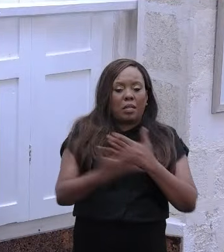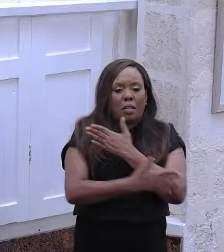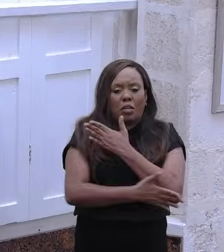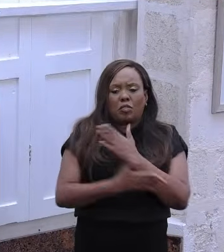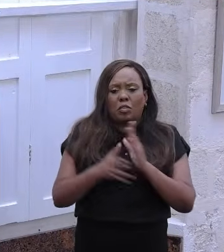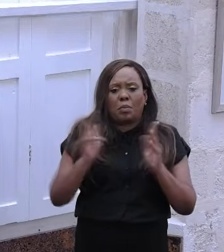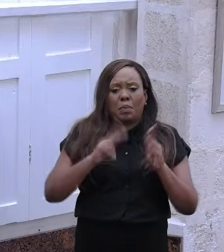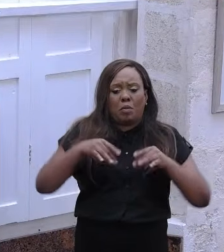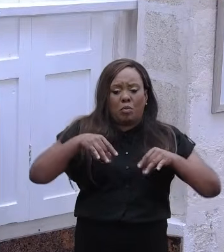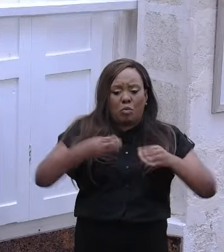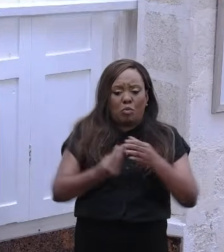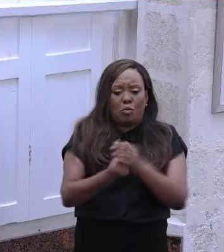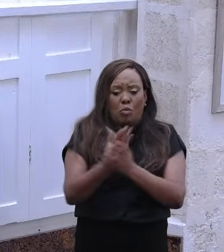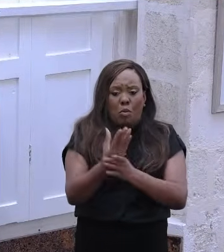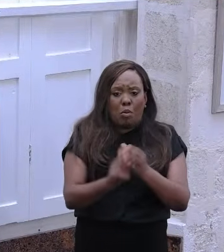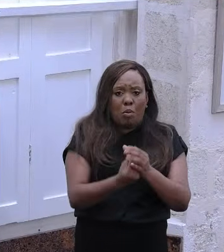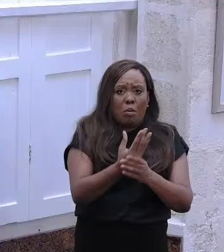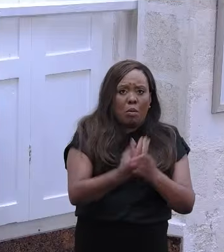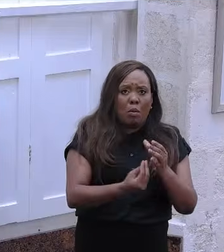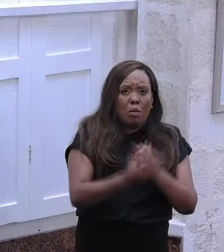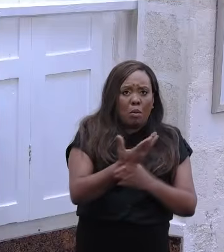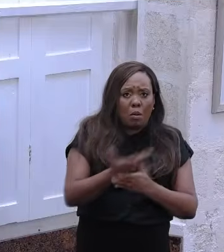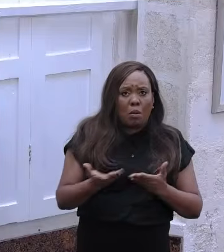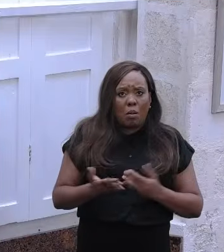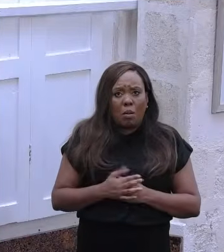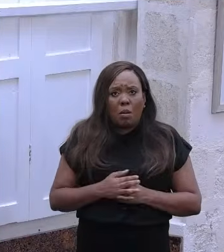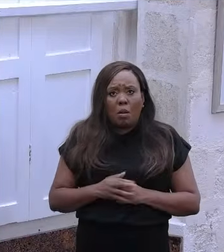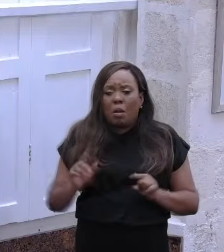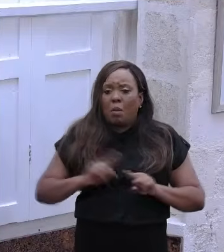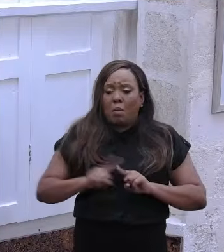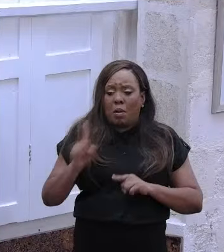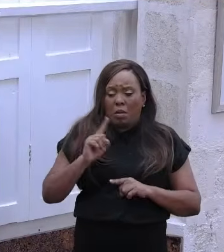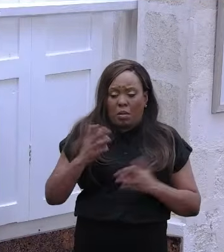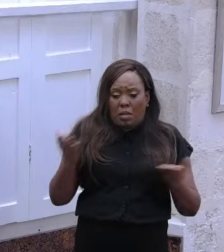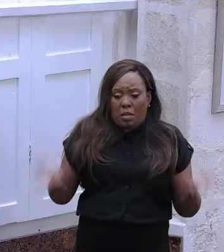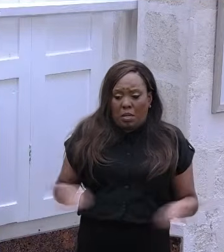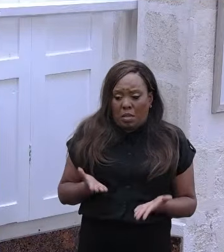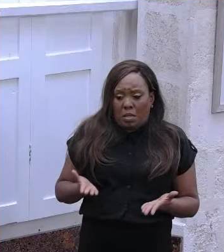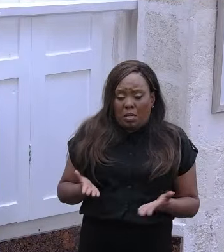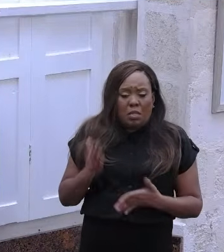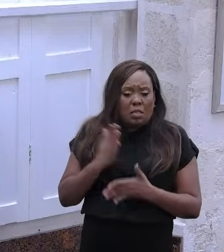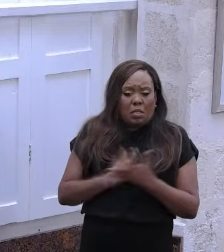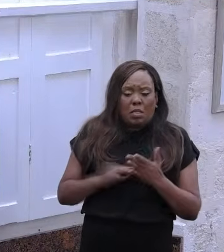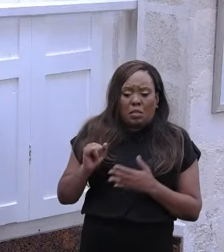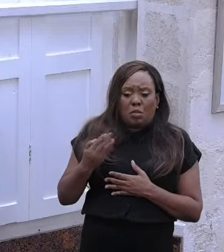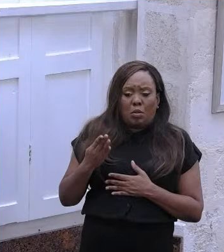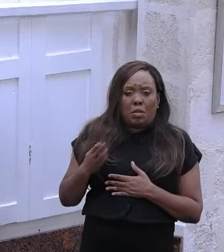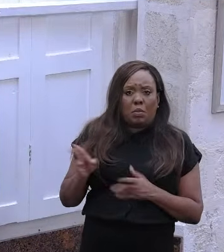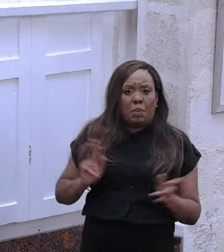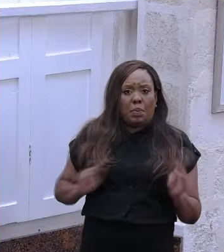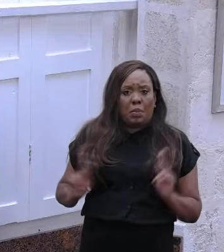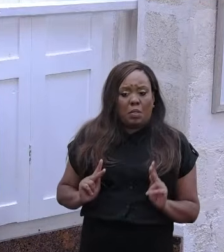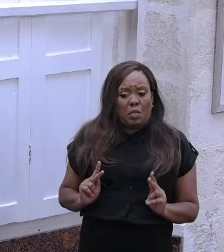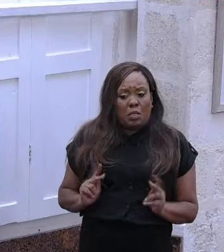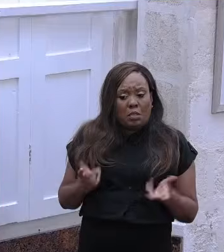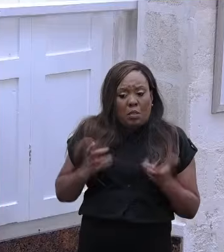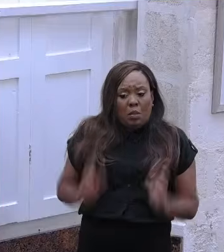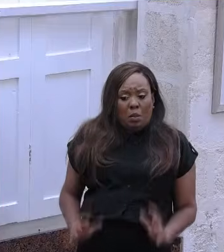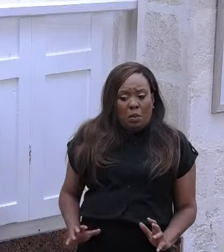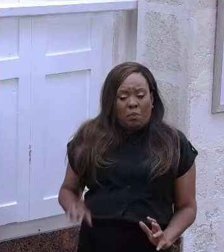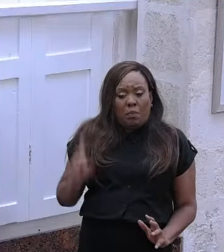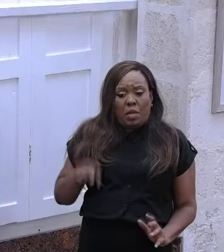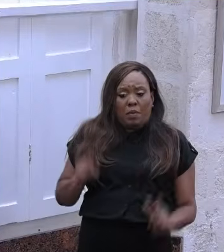your citizens will no longer wish to do or wish to perform. And therefore you have to keep adjusting